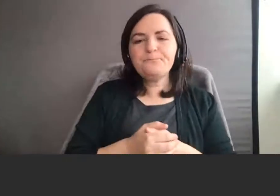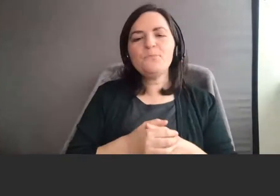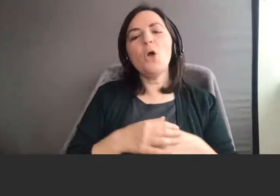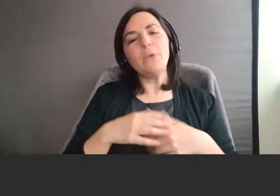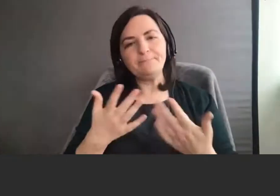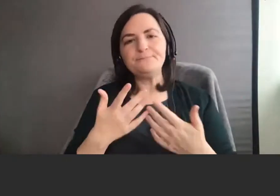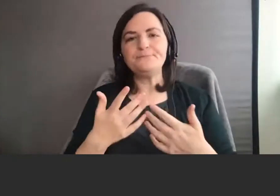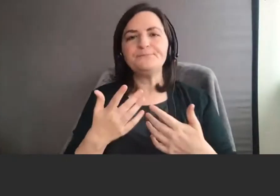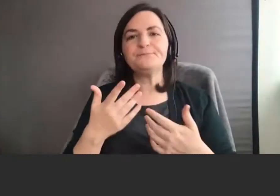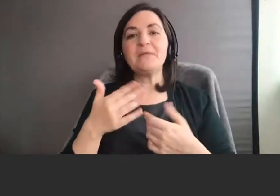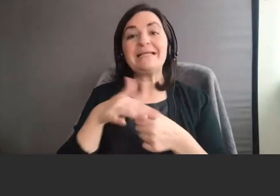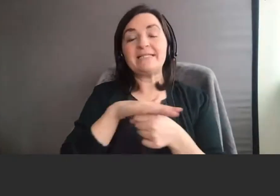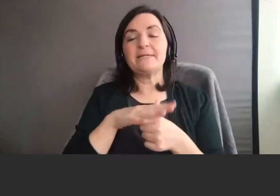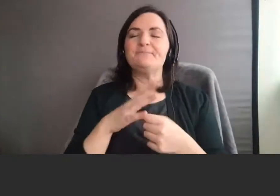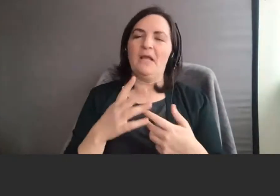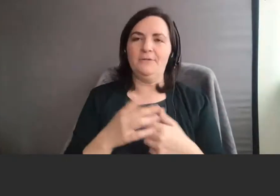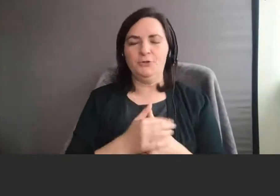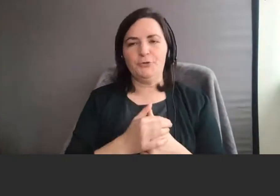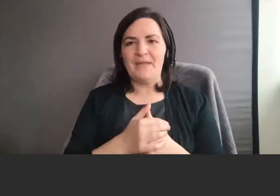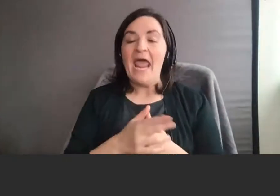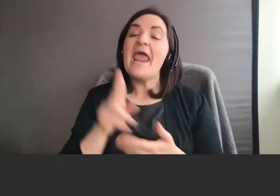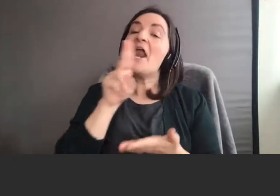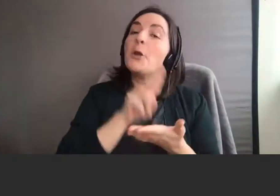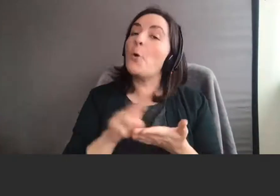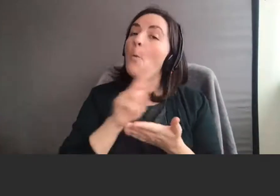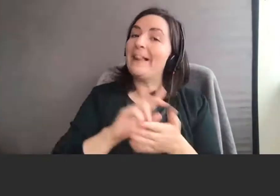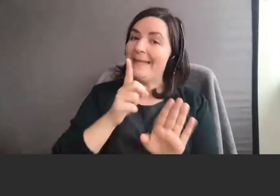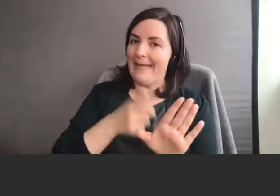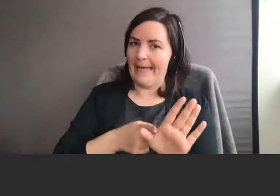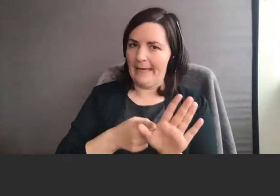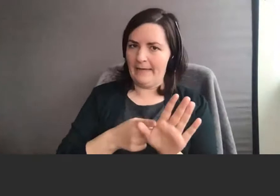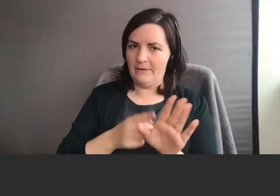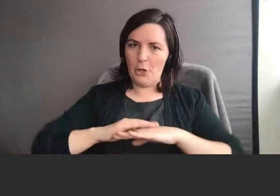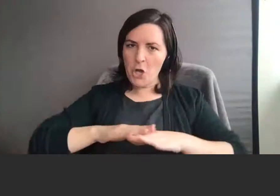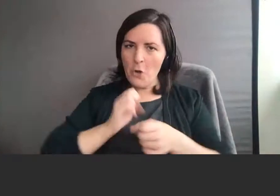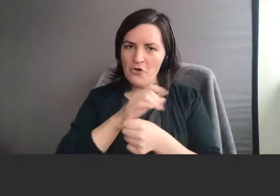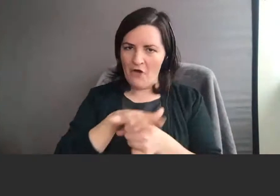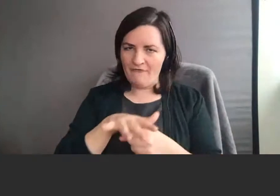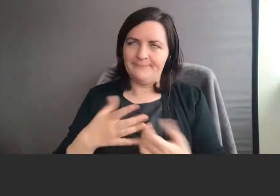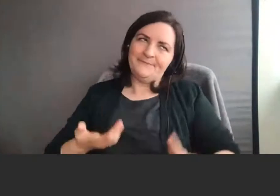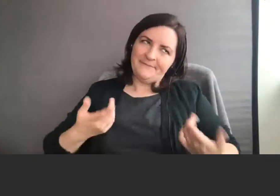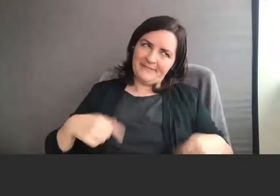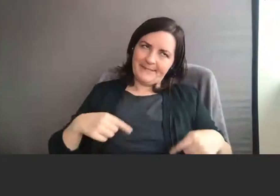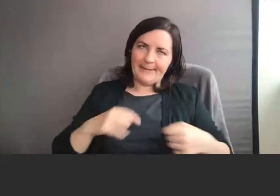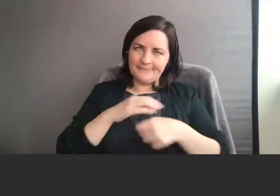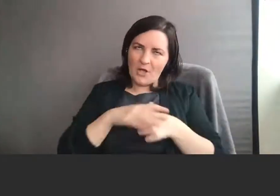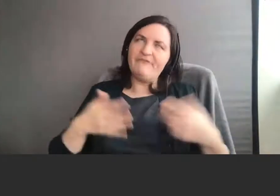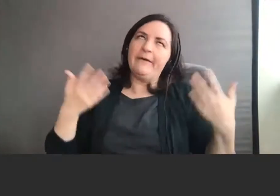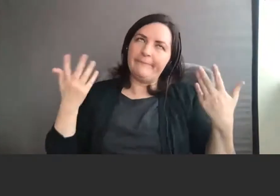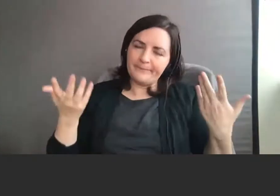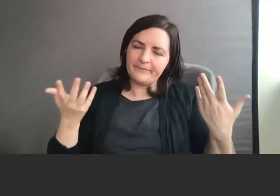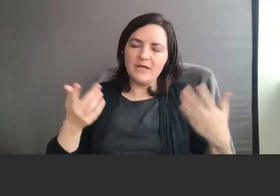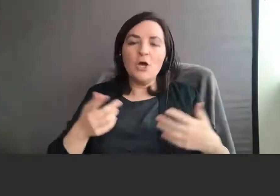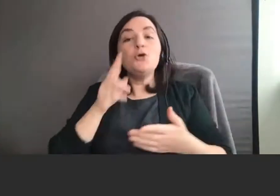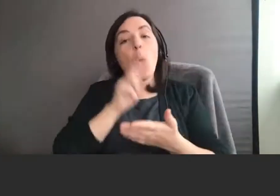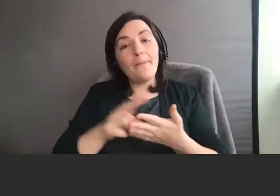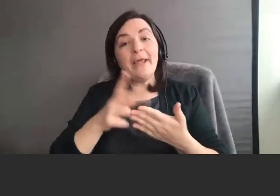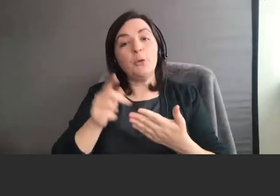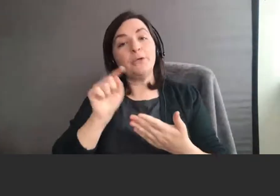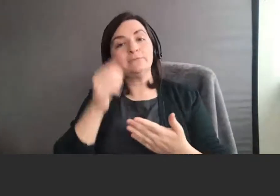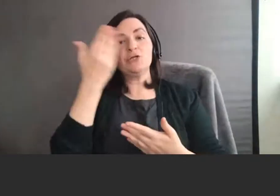a usual year, in a kind of conventional year with no COVID-19, you would go into a